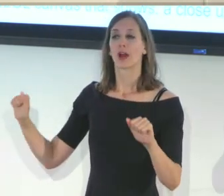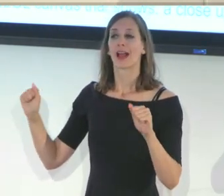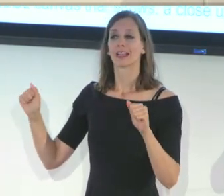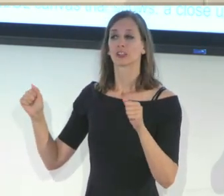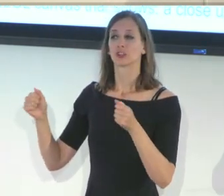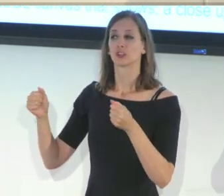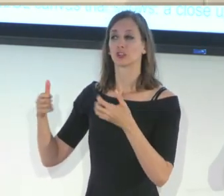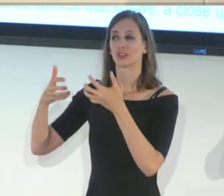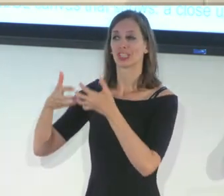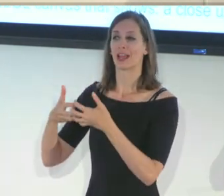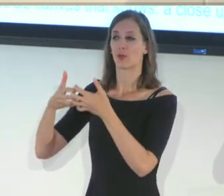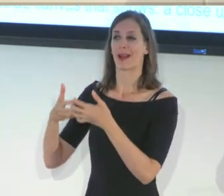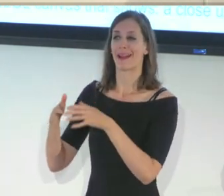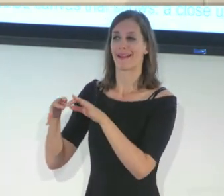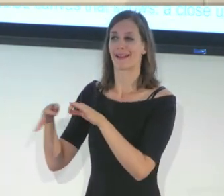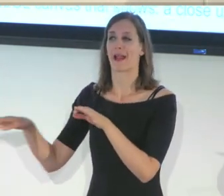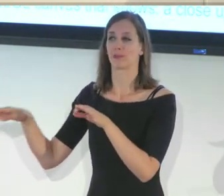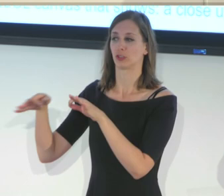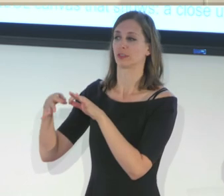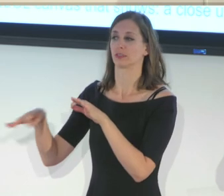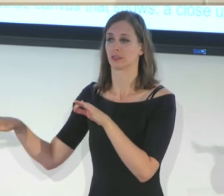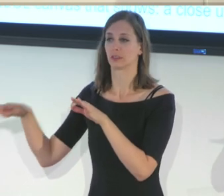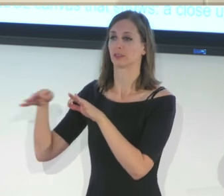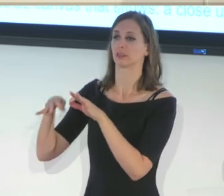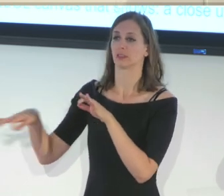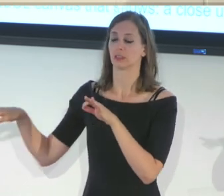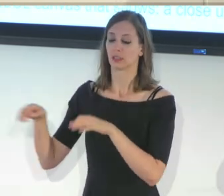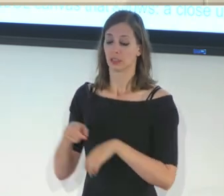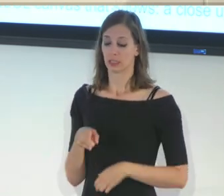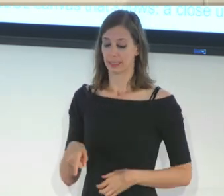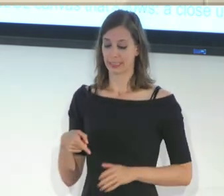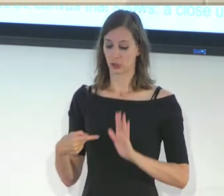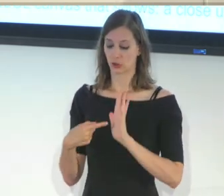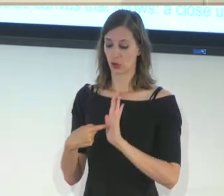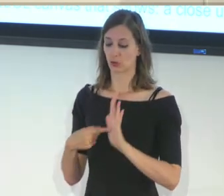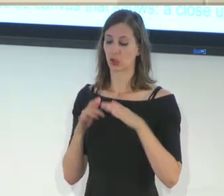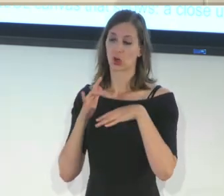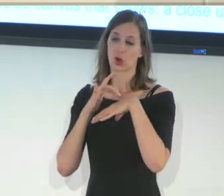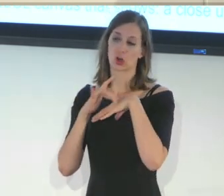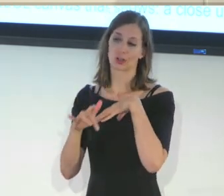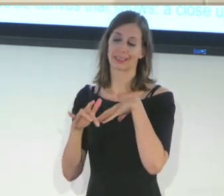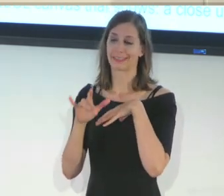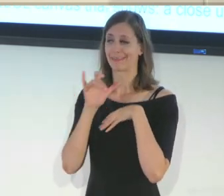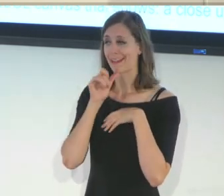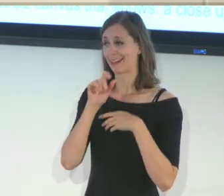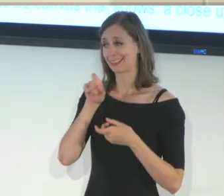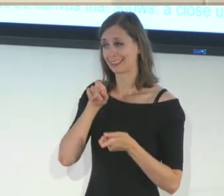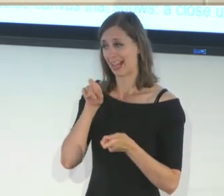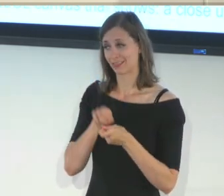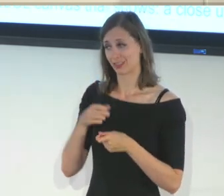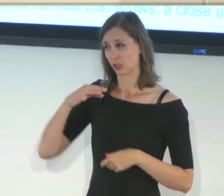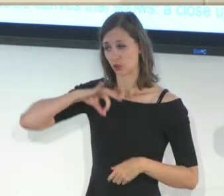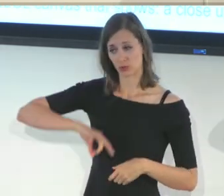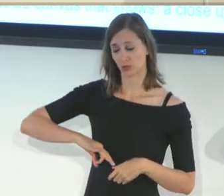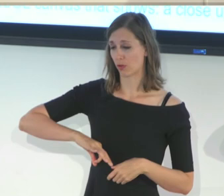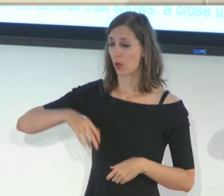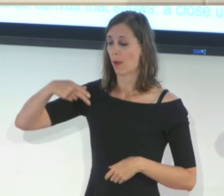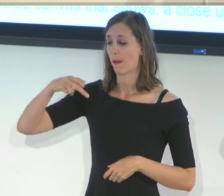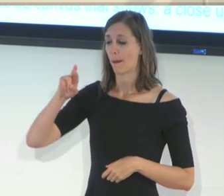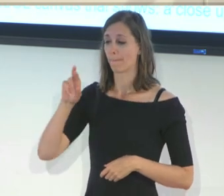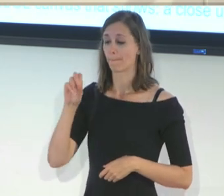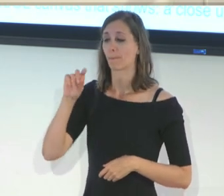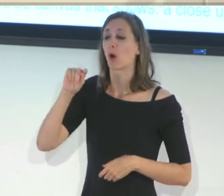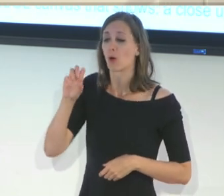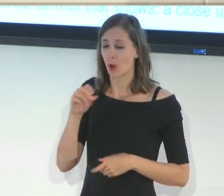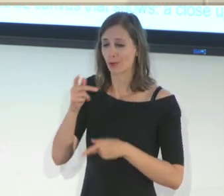the scene. And what this did was showed a very early, not exactly useful prototype of a tool that could tell